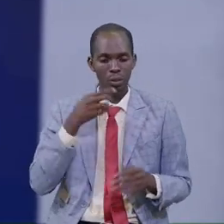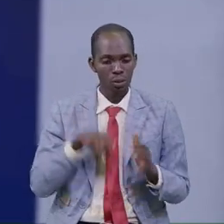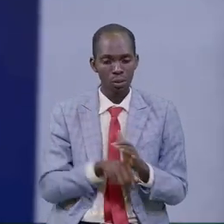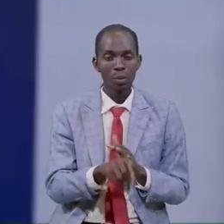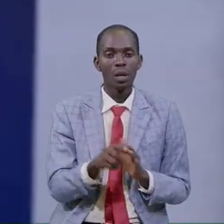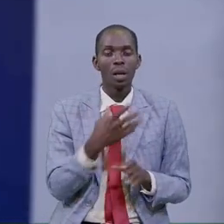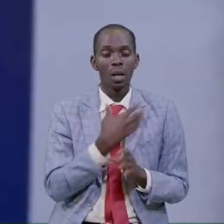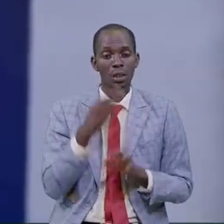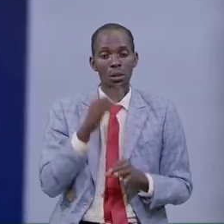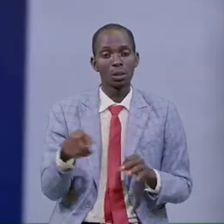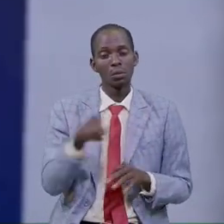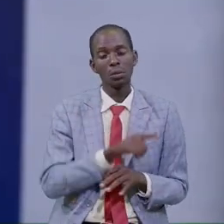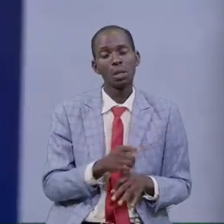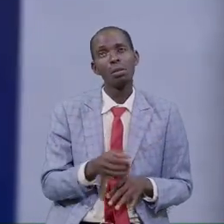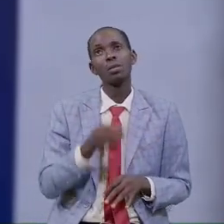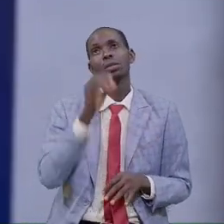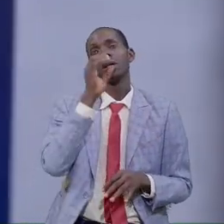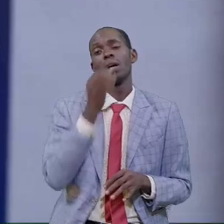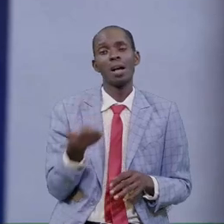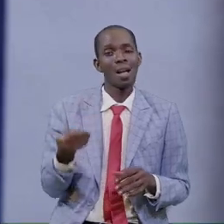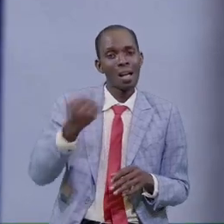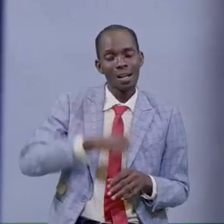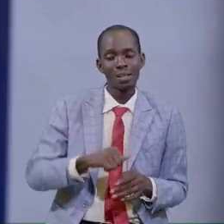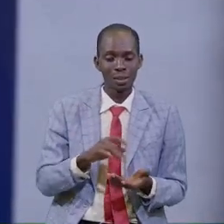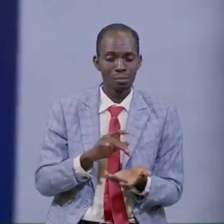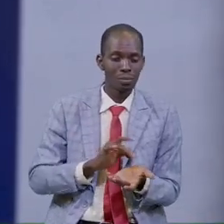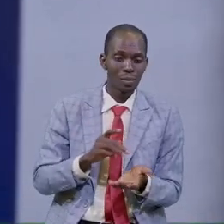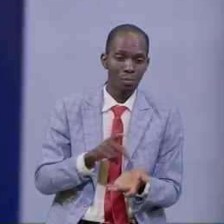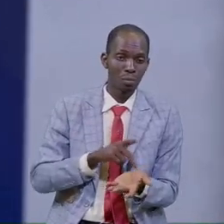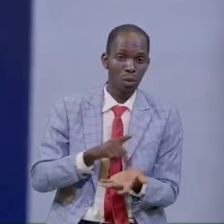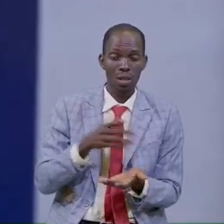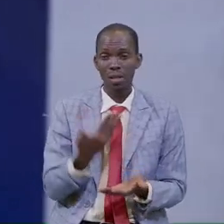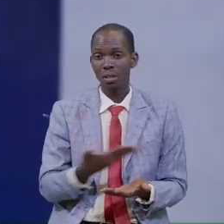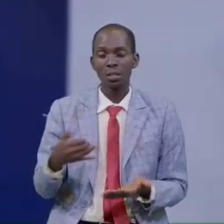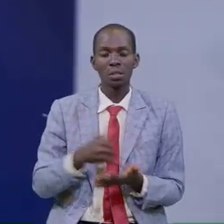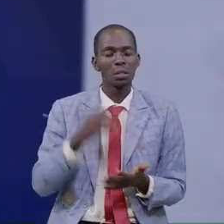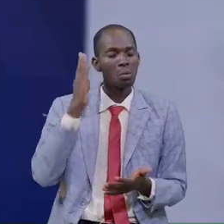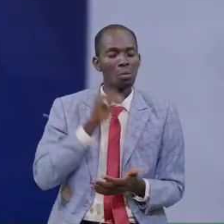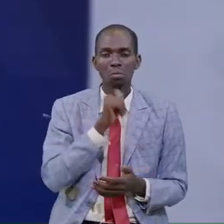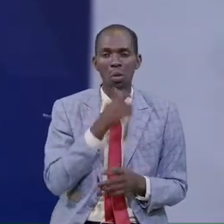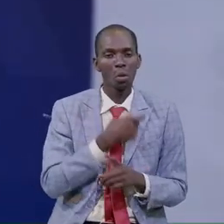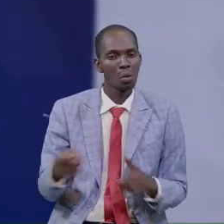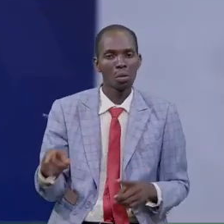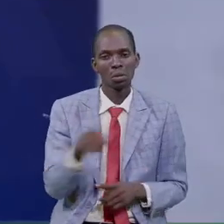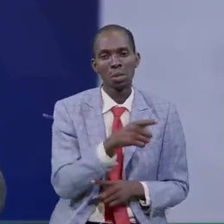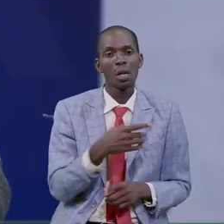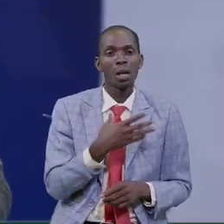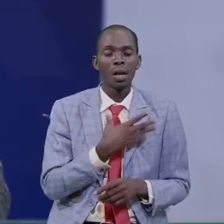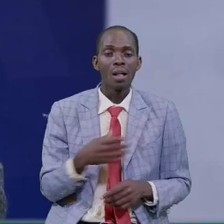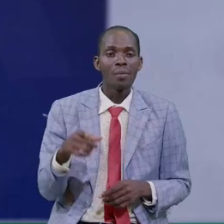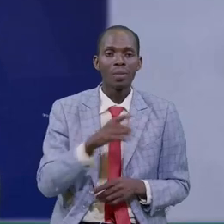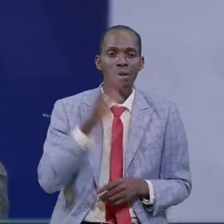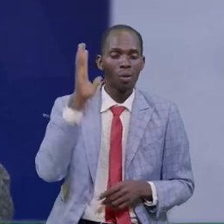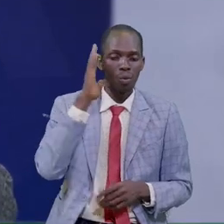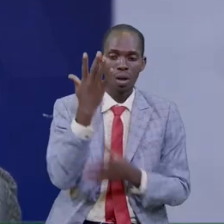deadly thing, it shall not hurt ils them. Quelque breuvage and it says, they shall lay their